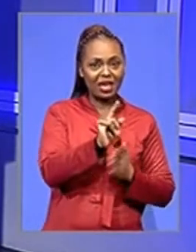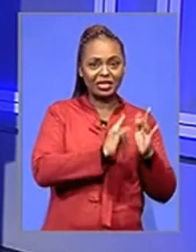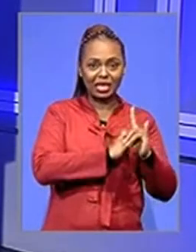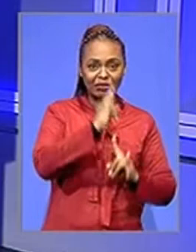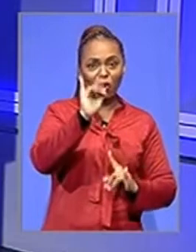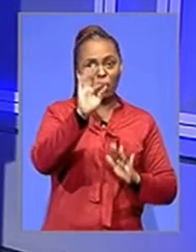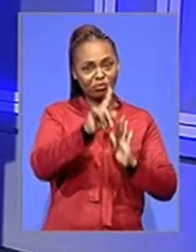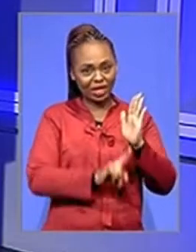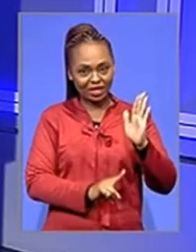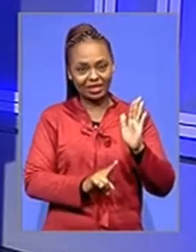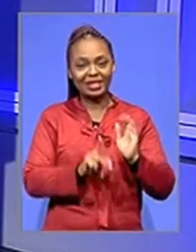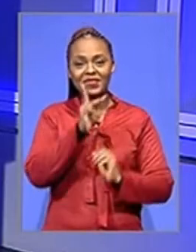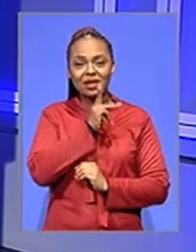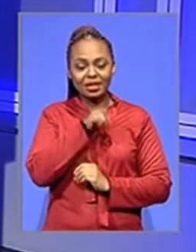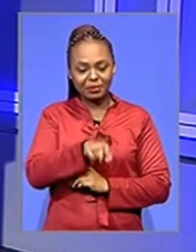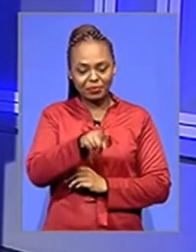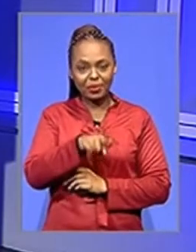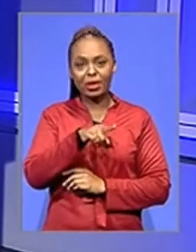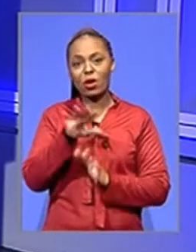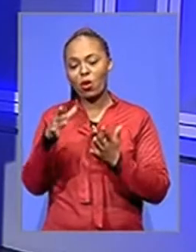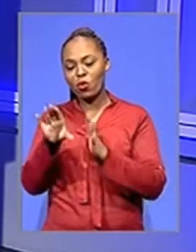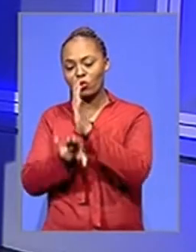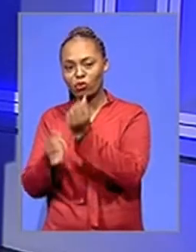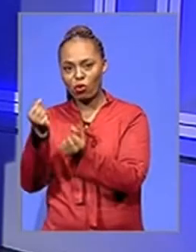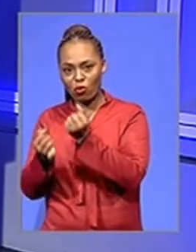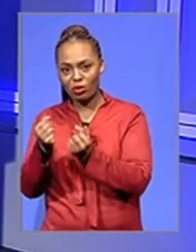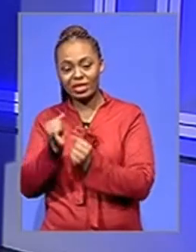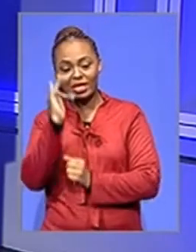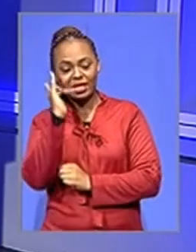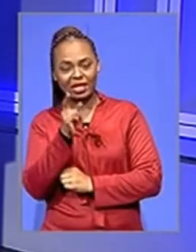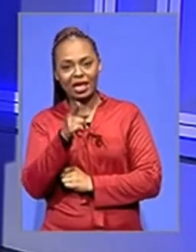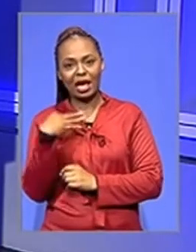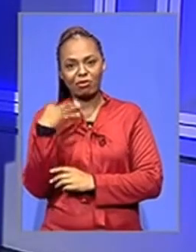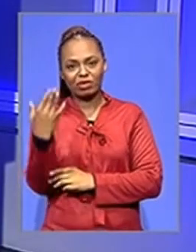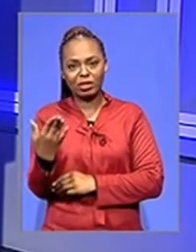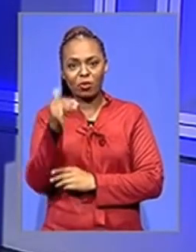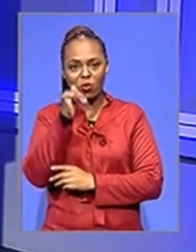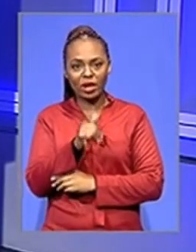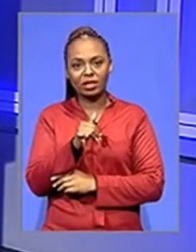goba go fihla ge kgorotsheko ya molaotheo e thieletsa kgopelo ya gagwe ka la 12 July.